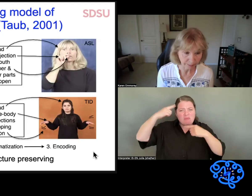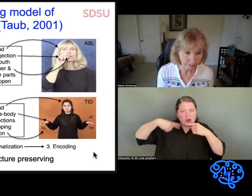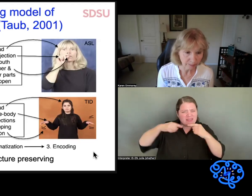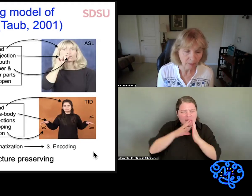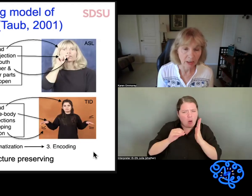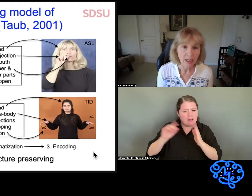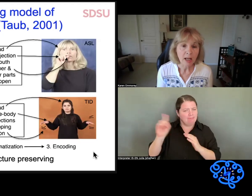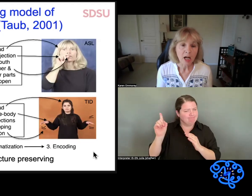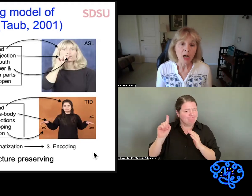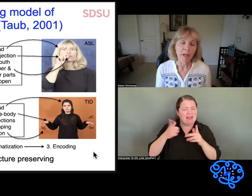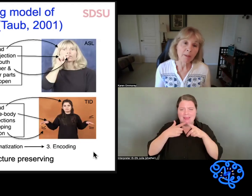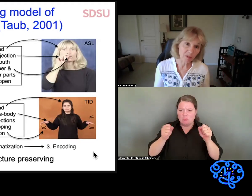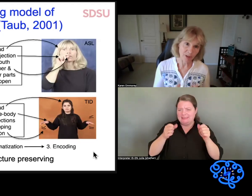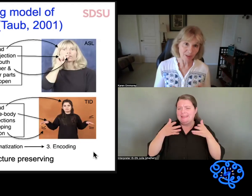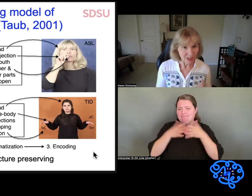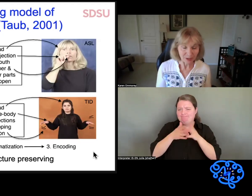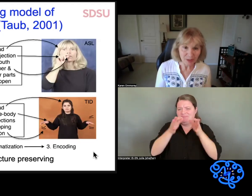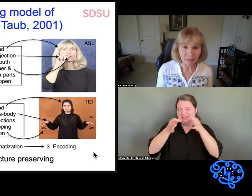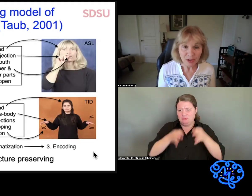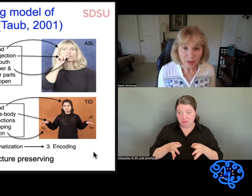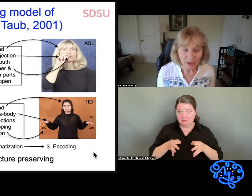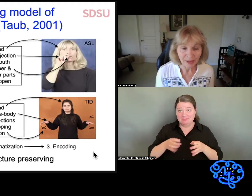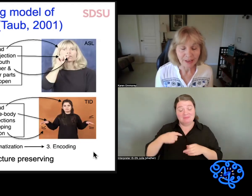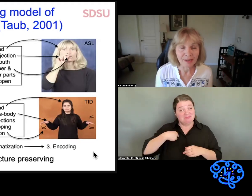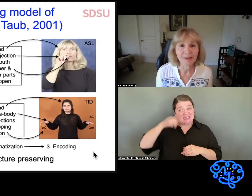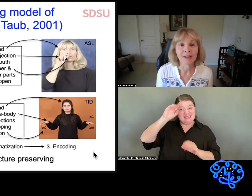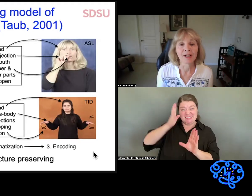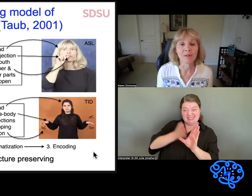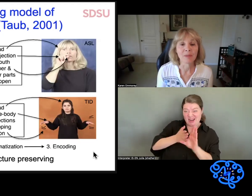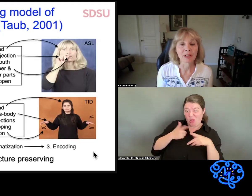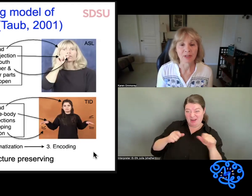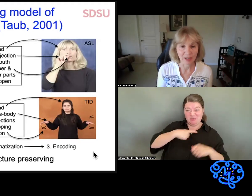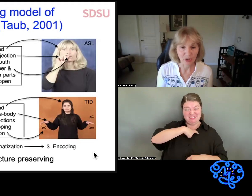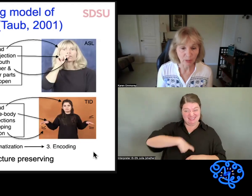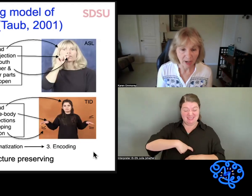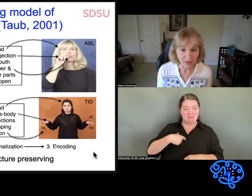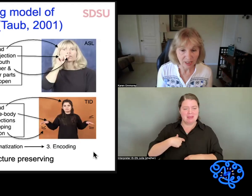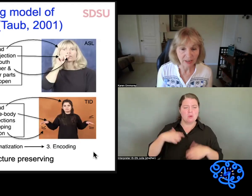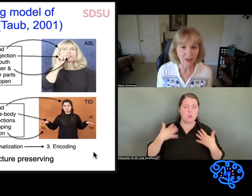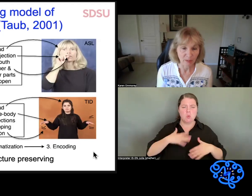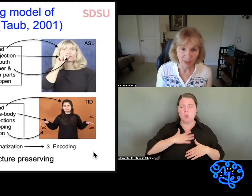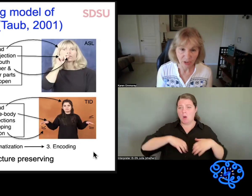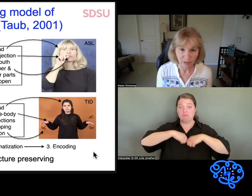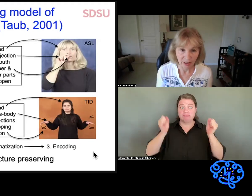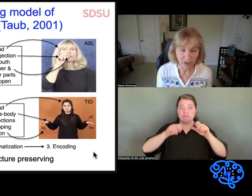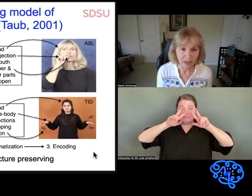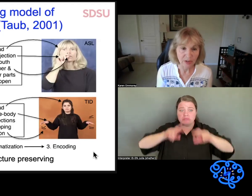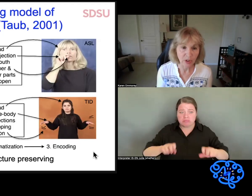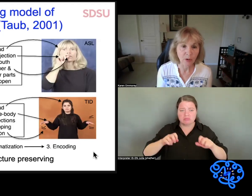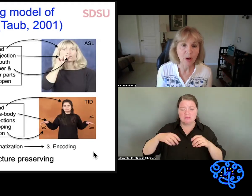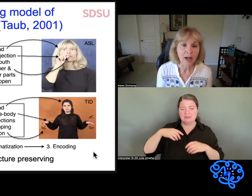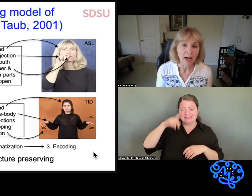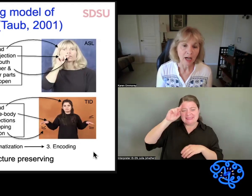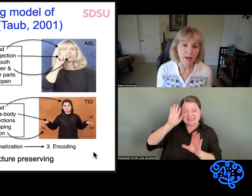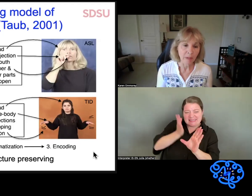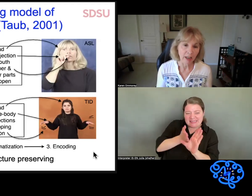description. But of course, I'm a psycholinguist. I'm interested in psychological processing and comprehension production. And